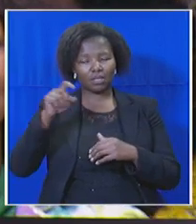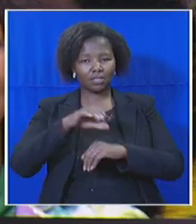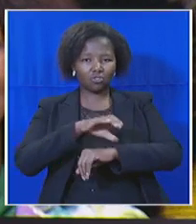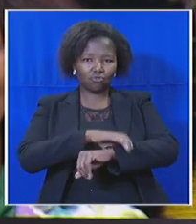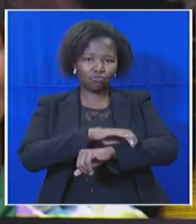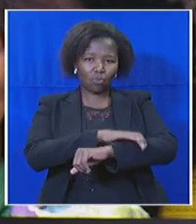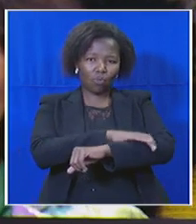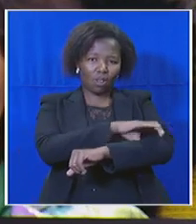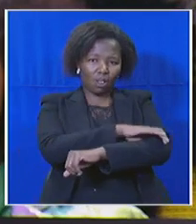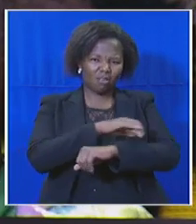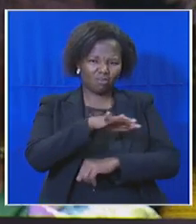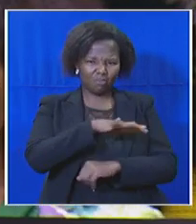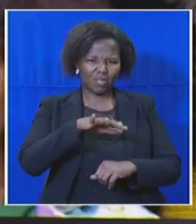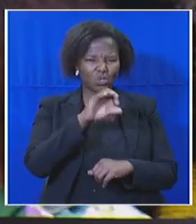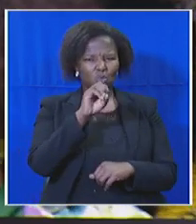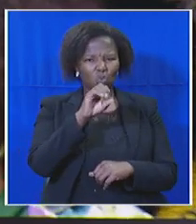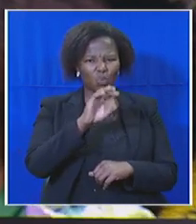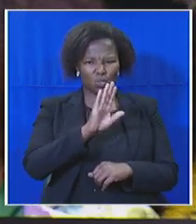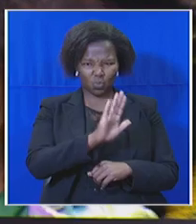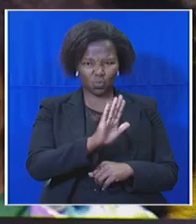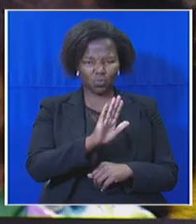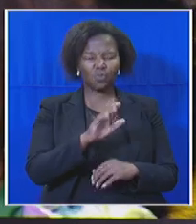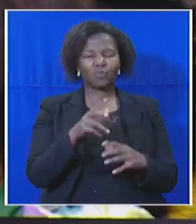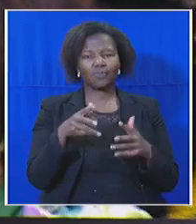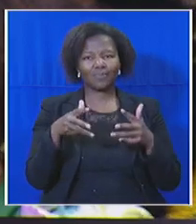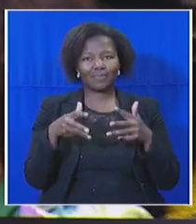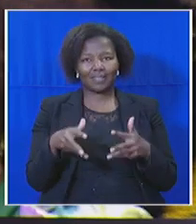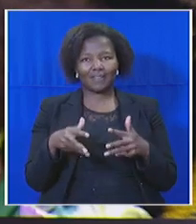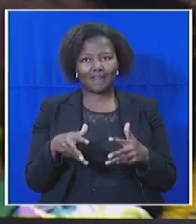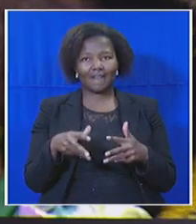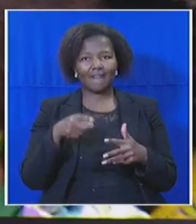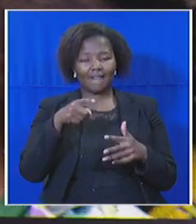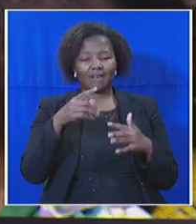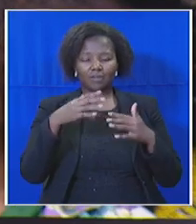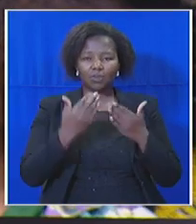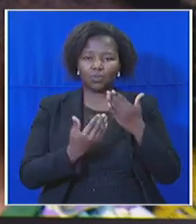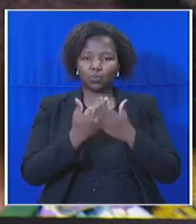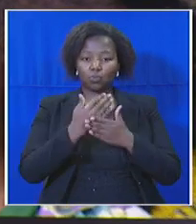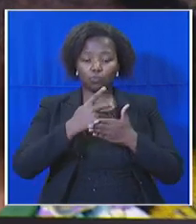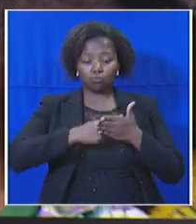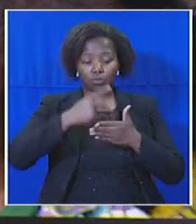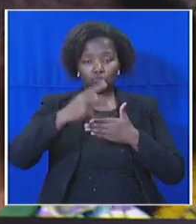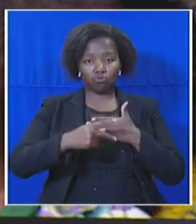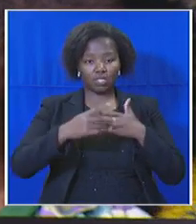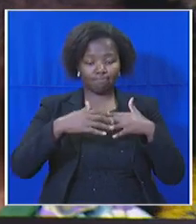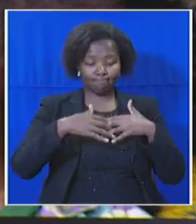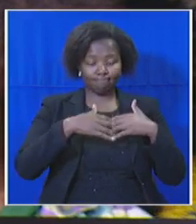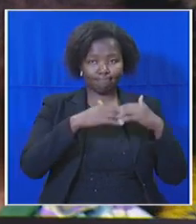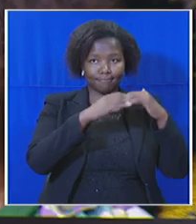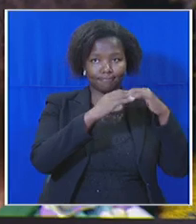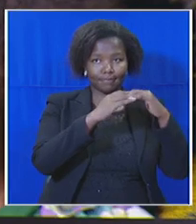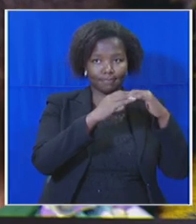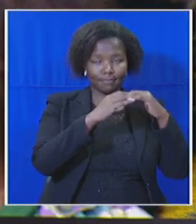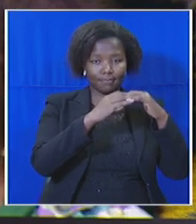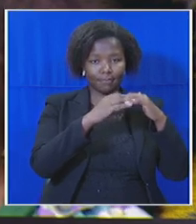tanihi projeke ya ku humelerisa xivono xa NHI etikweni hinkwaro.